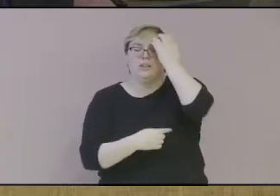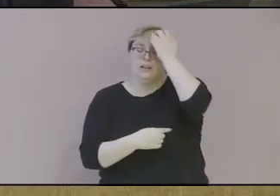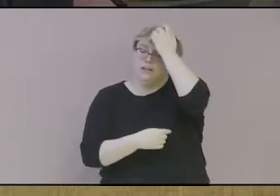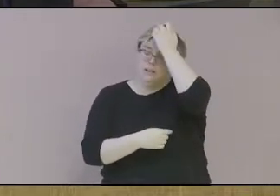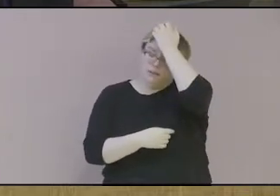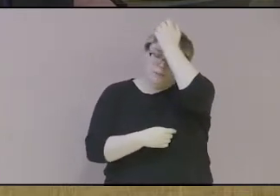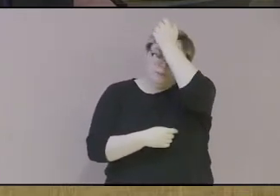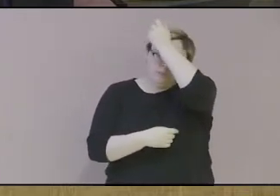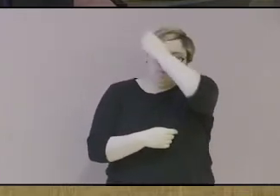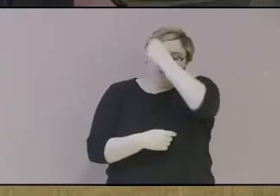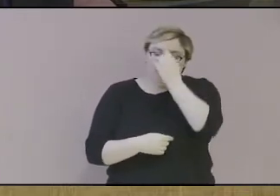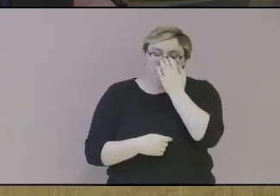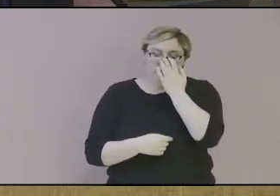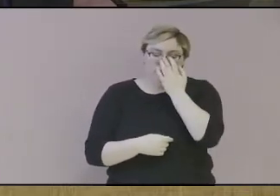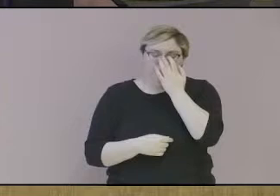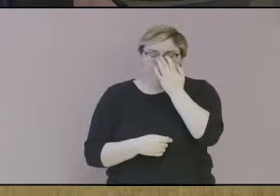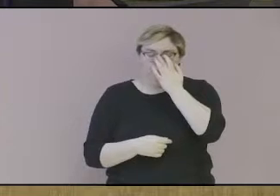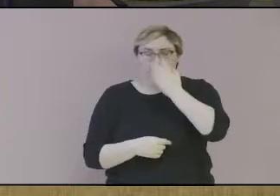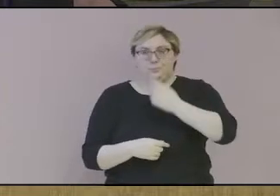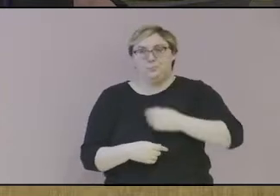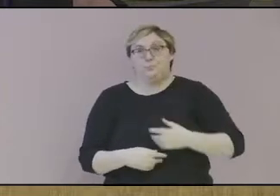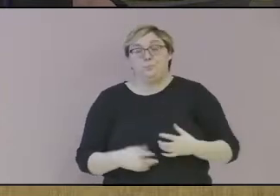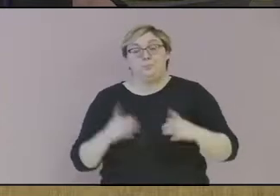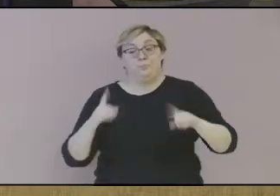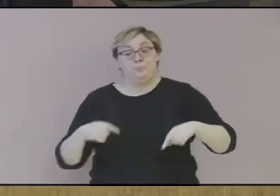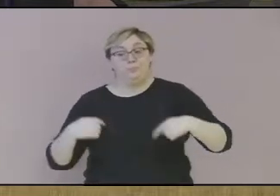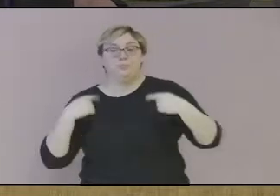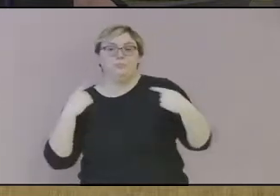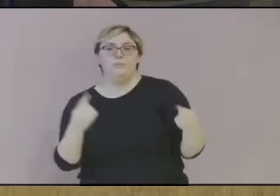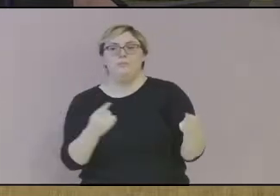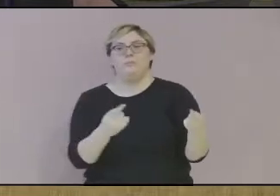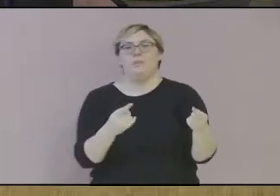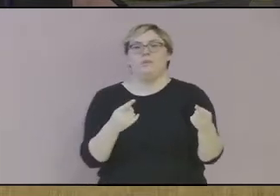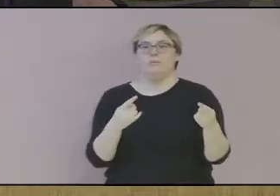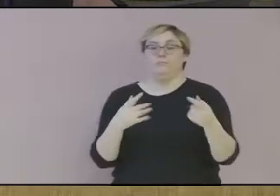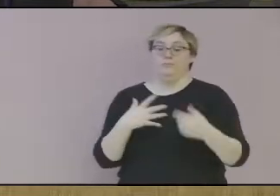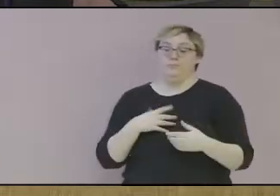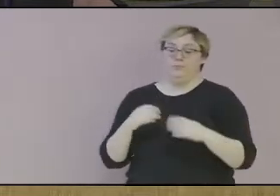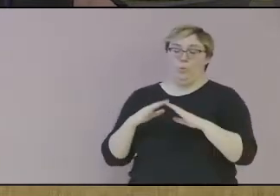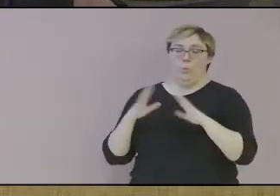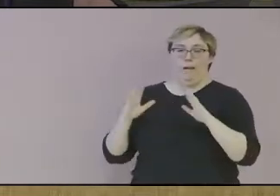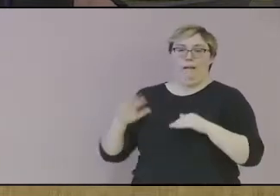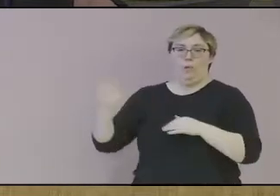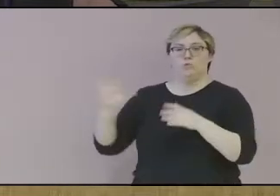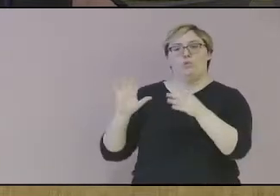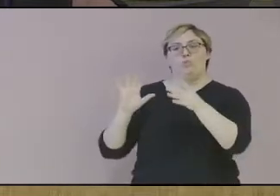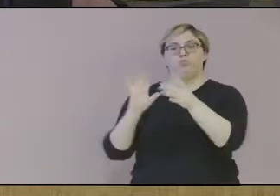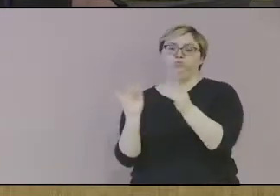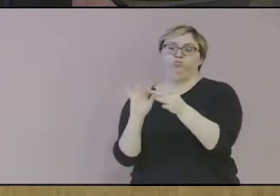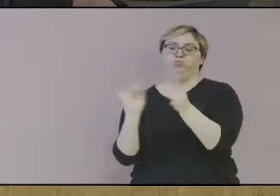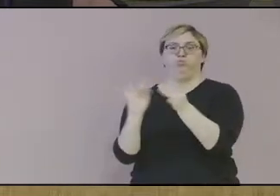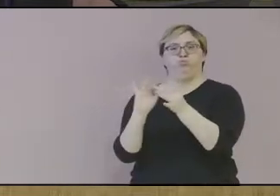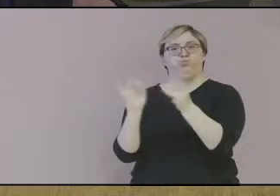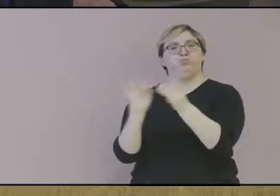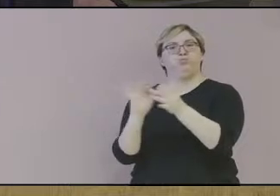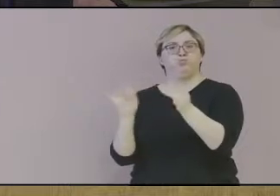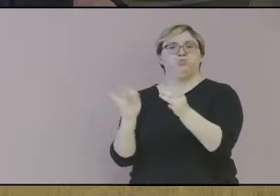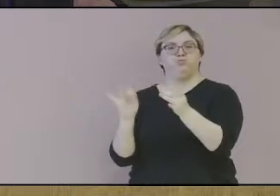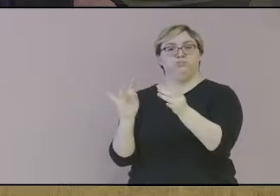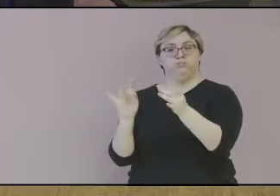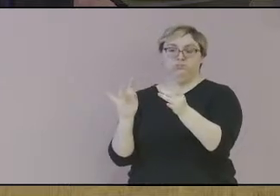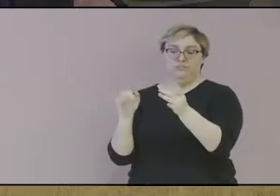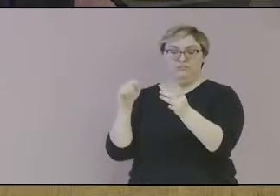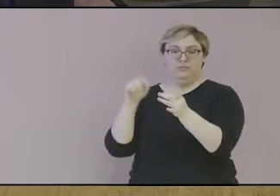the really stigmatizing rhetoric that's coming out of the White House is itself a huge problem. It's a dangerous